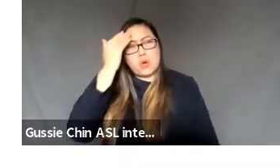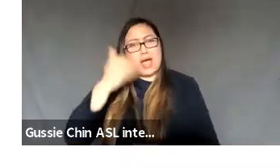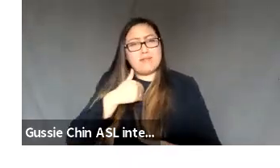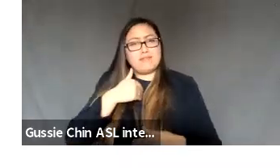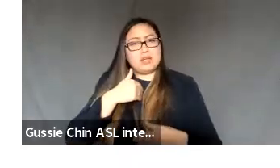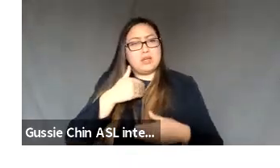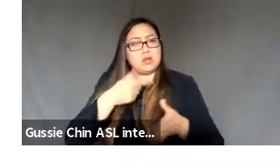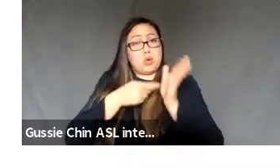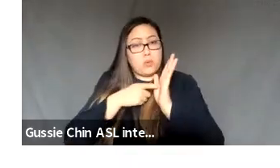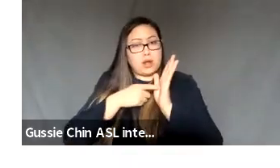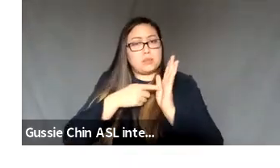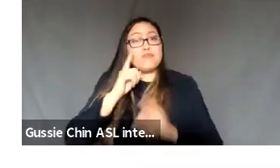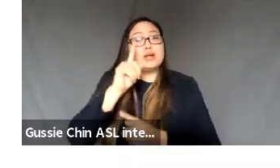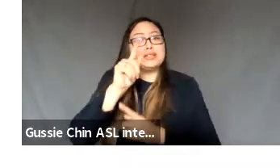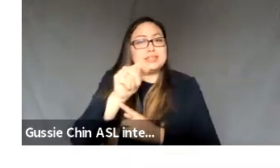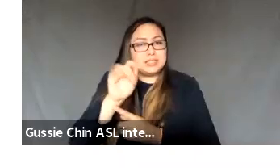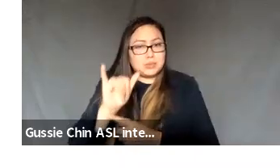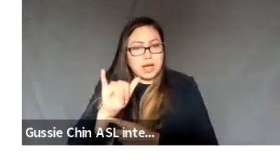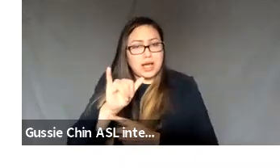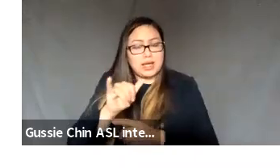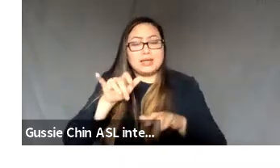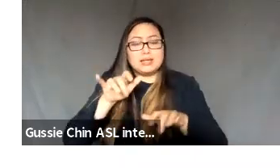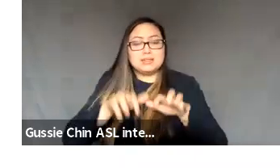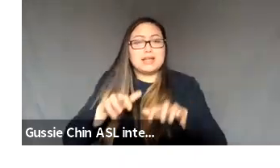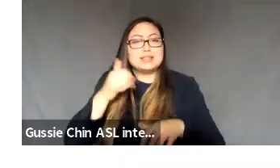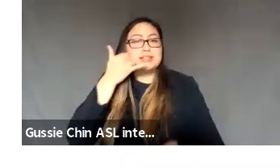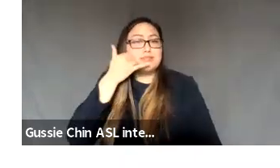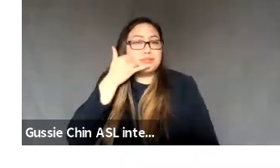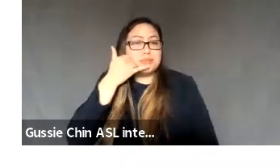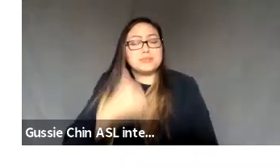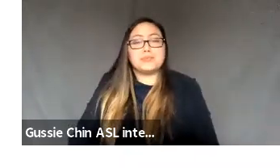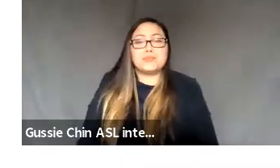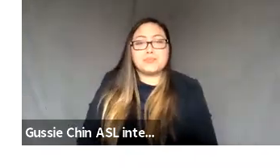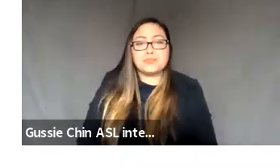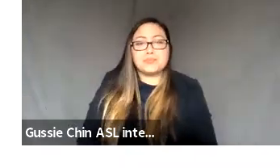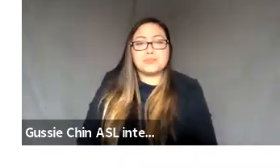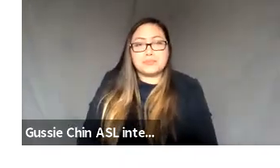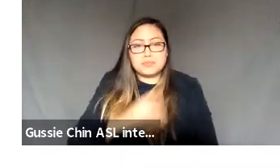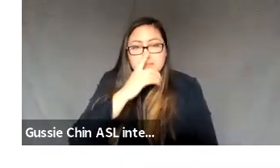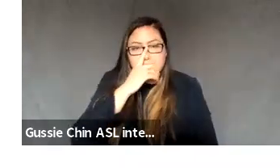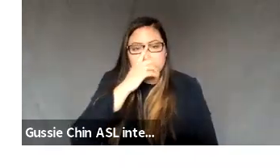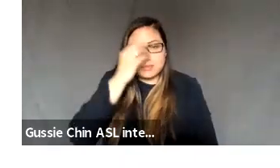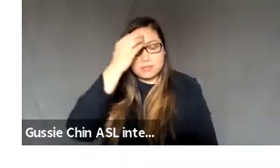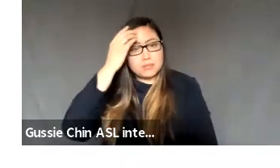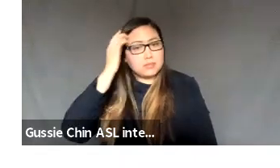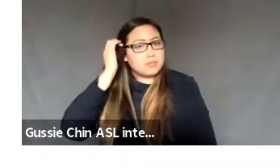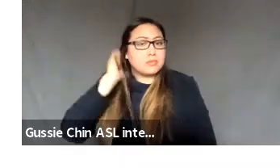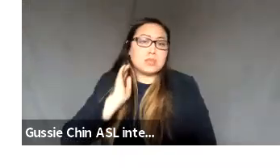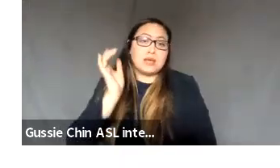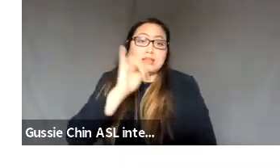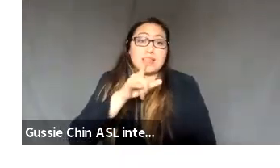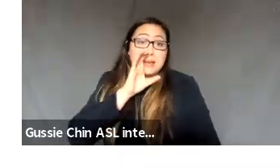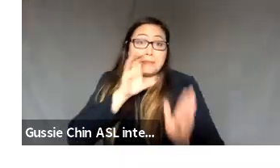a text telephone. Um, and the graphic that you see is one where you see an individual standing at a